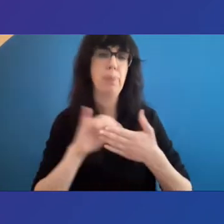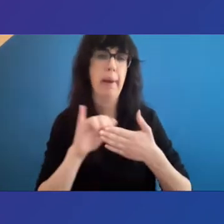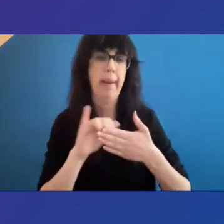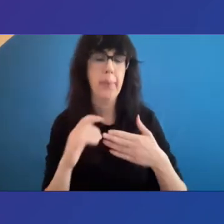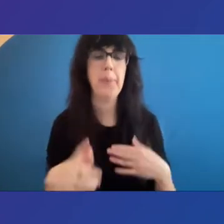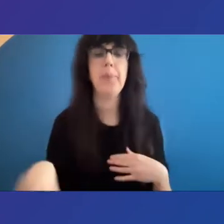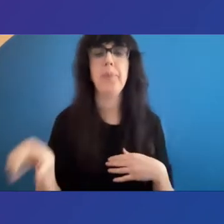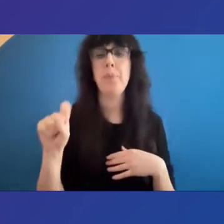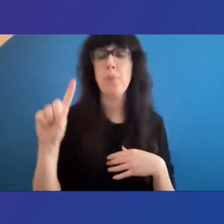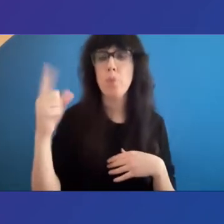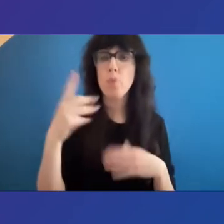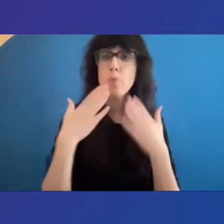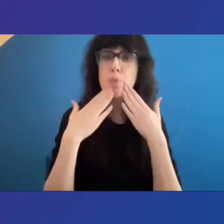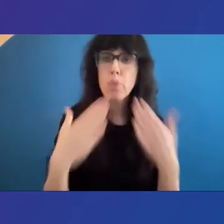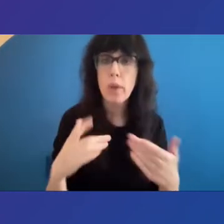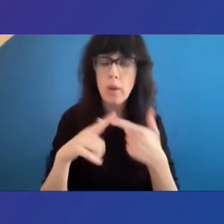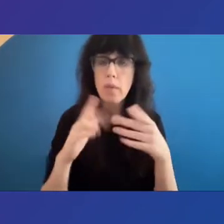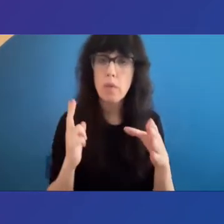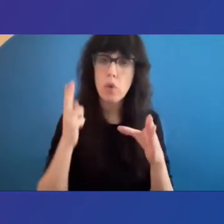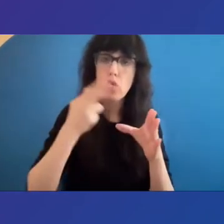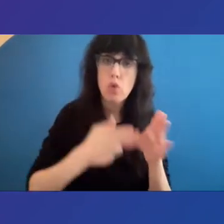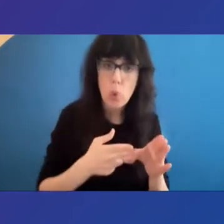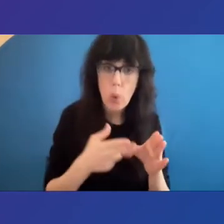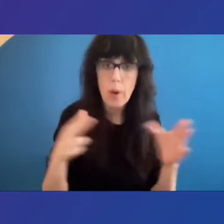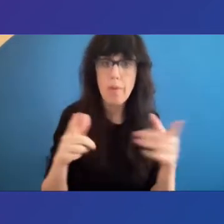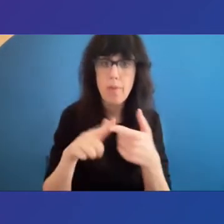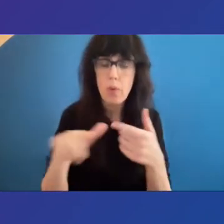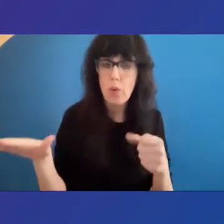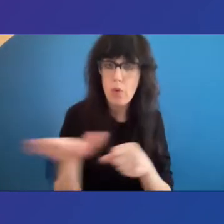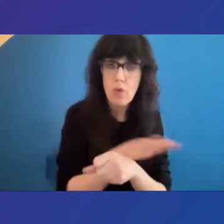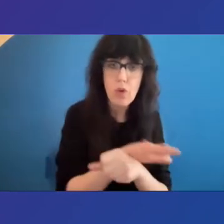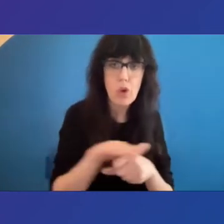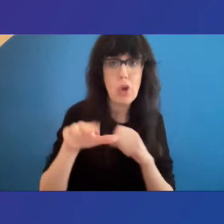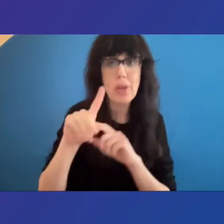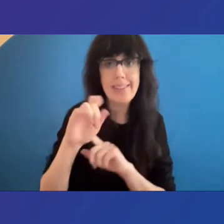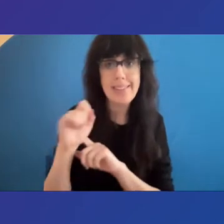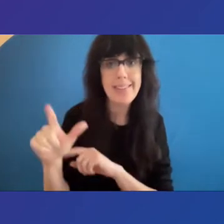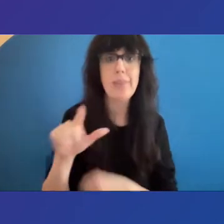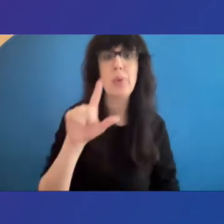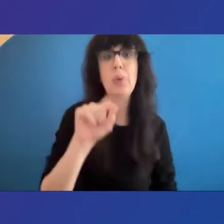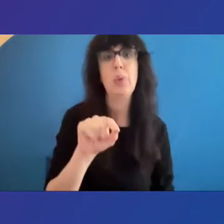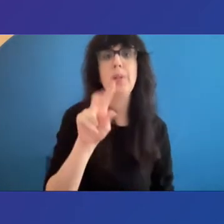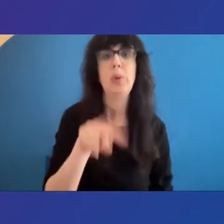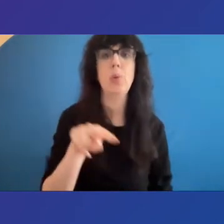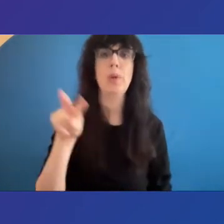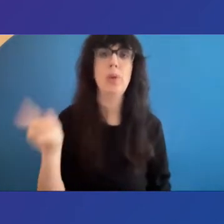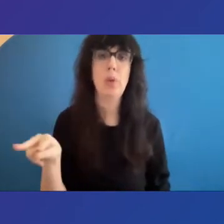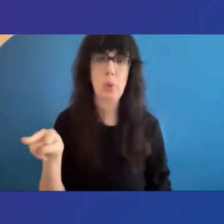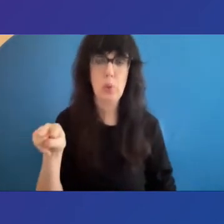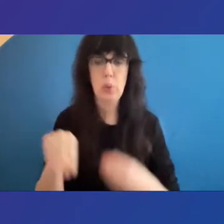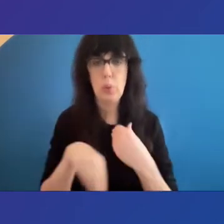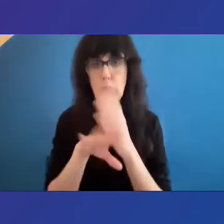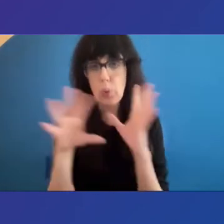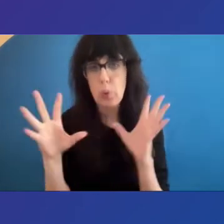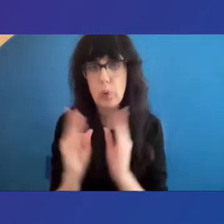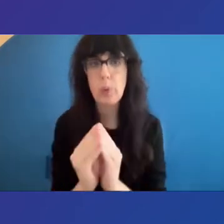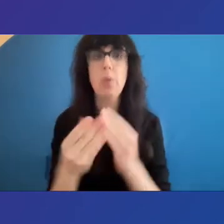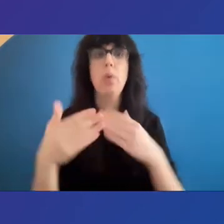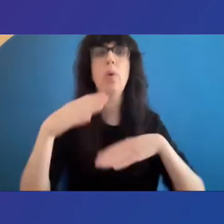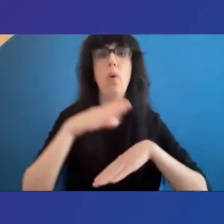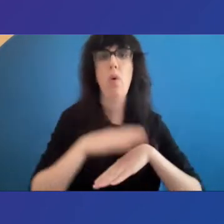First, thank you for joining us for the completely digital 2022 symposium held on Hoover